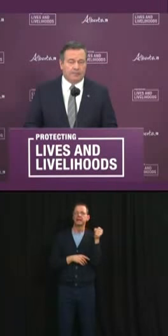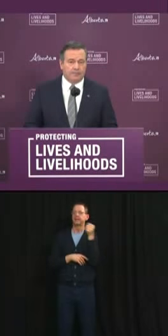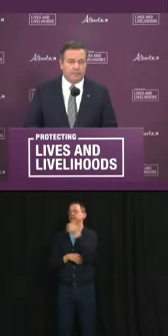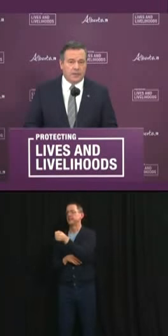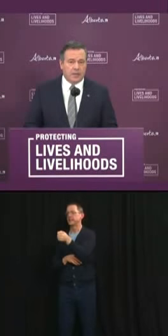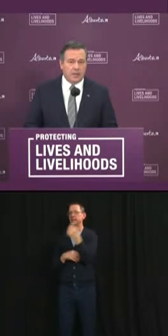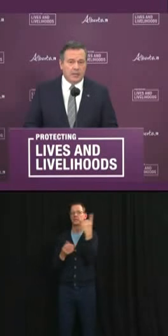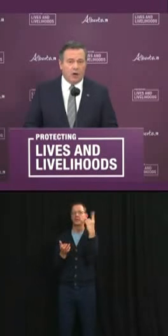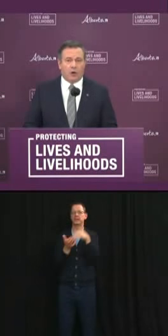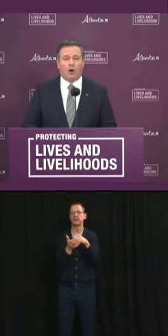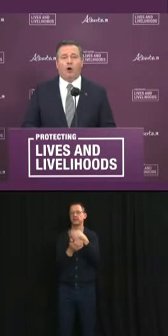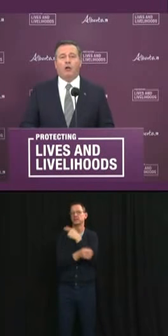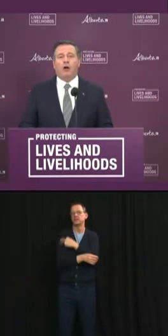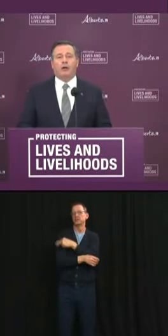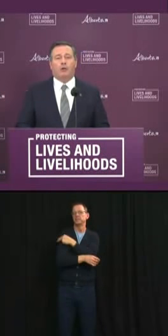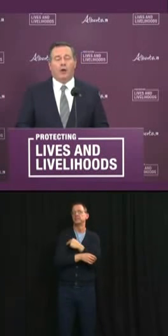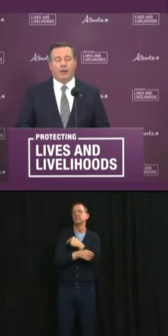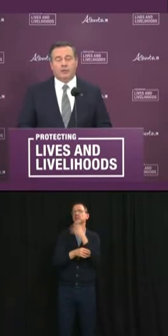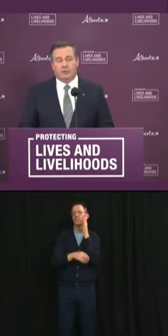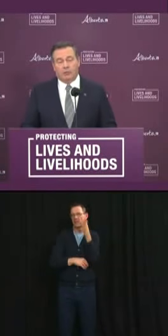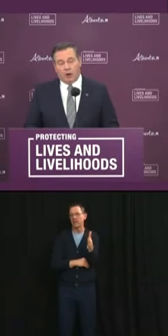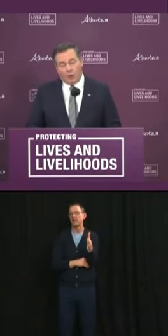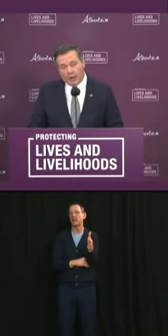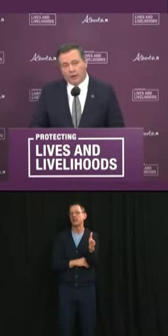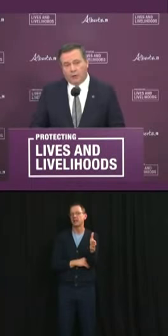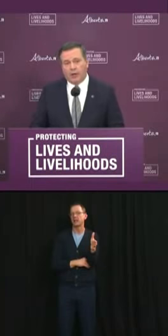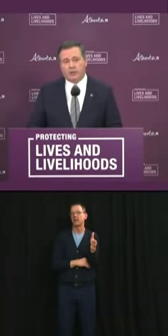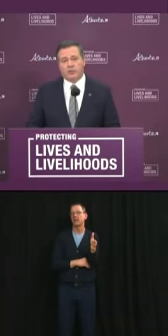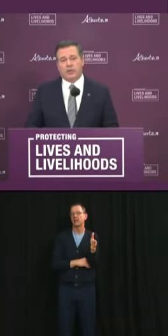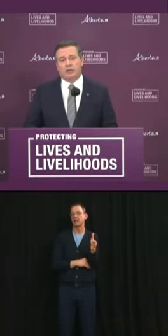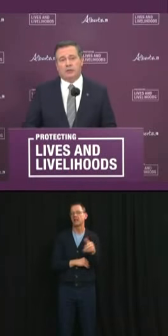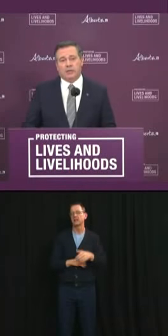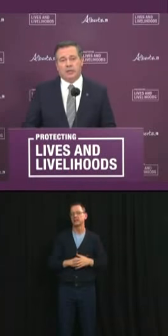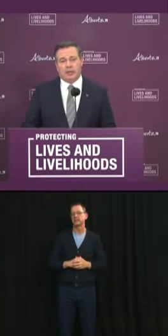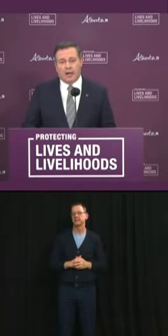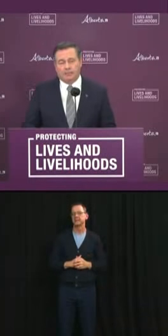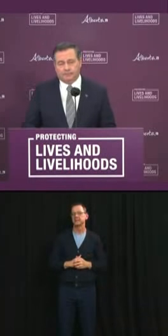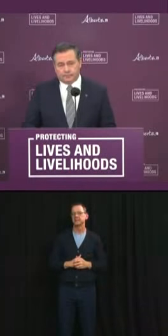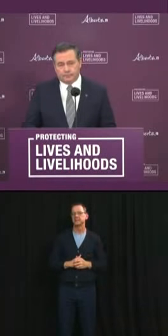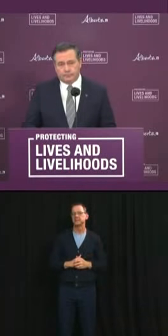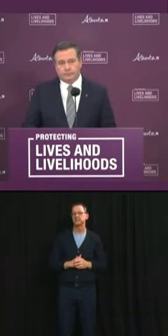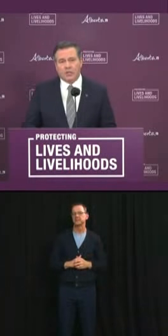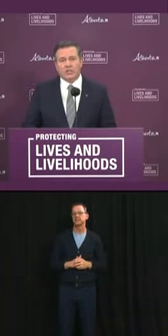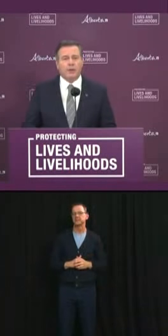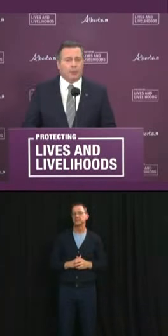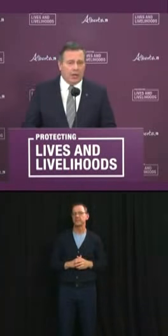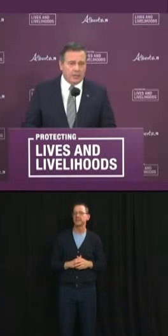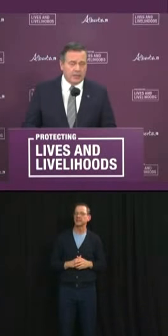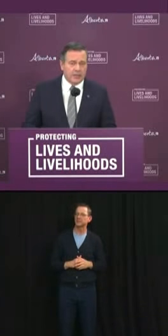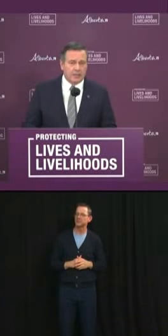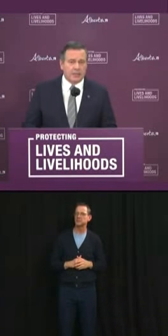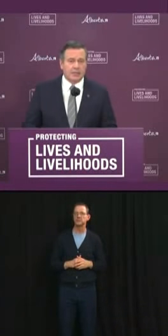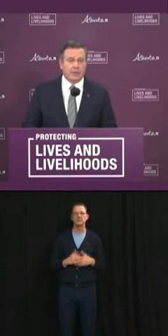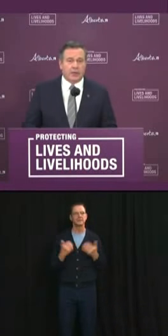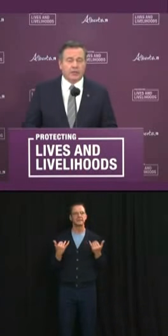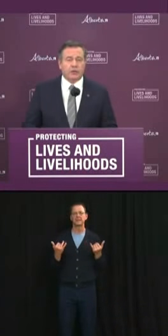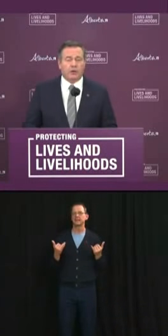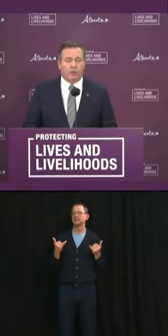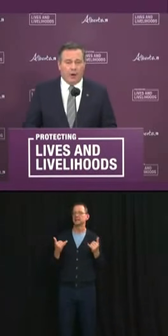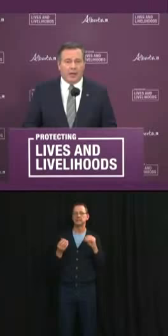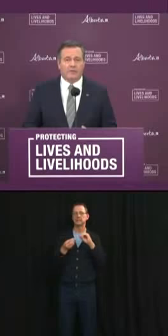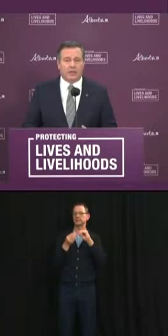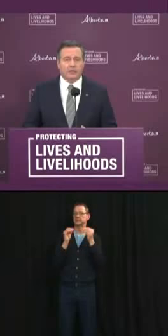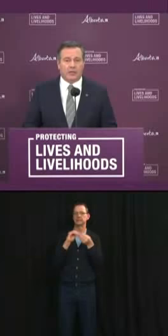day. Now we are well on our way, I should say, to exceeding that. To be blunt,